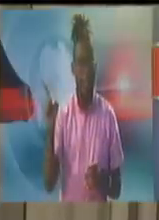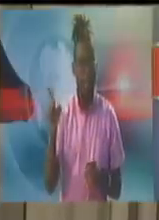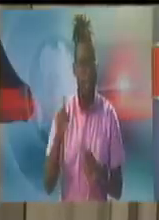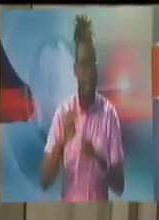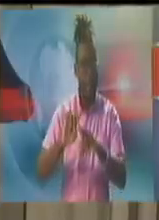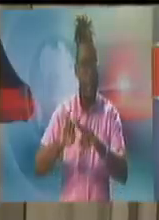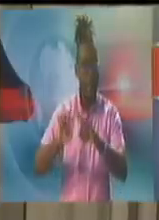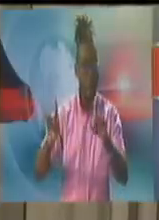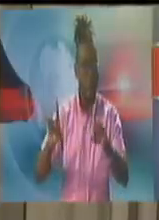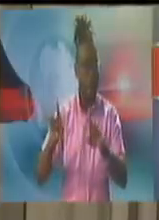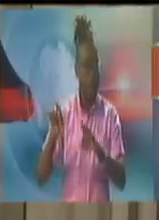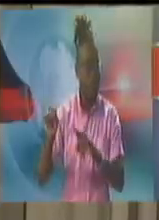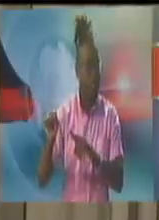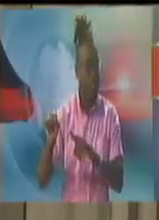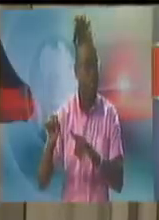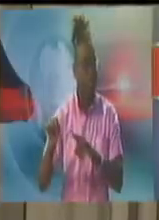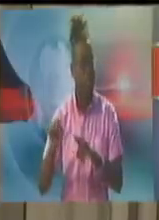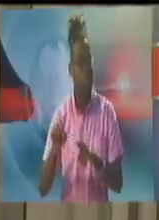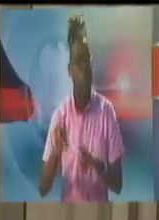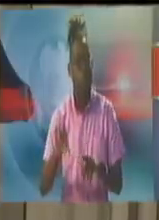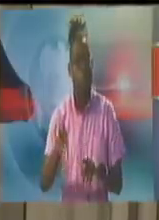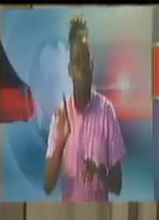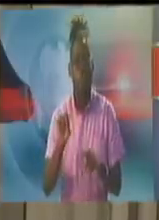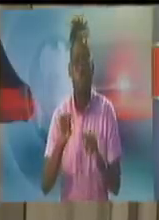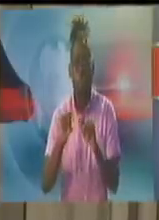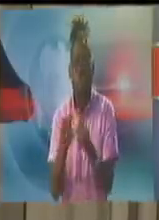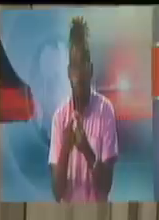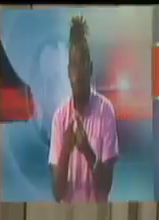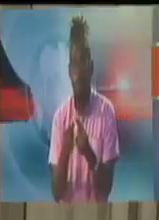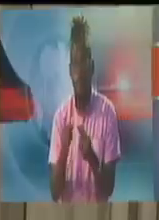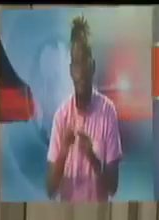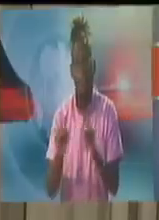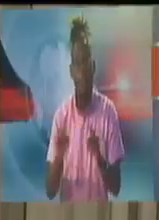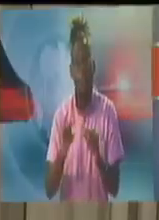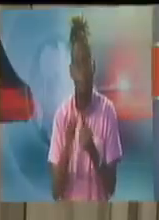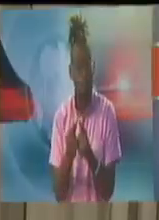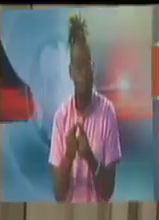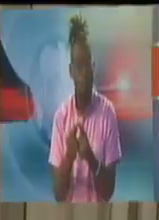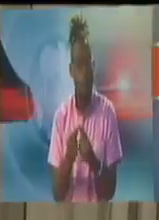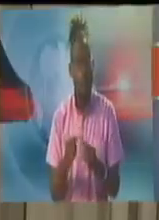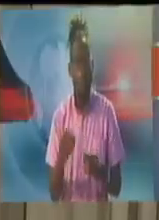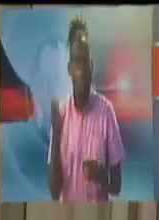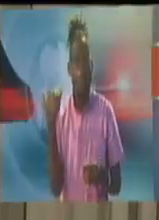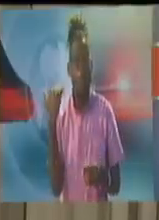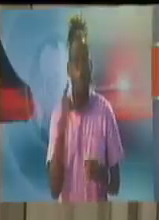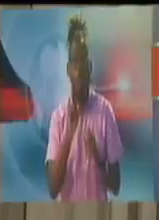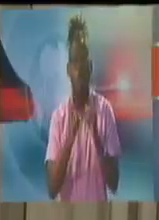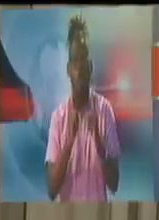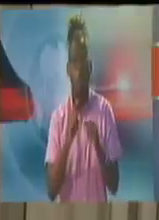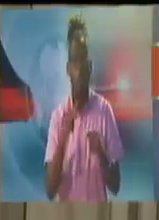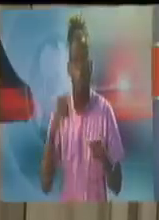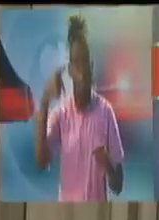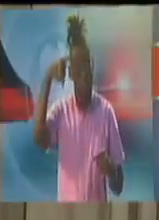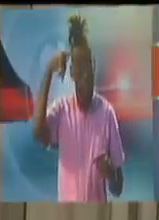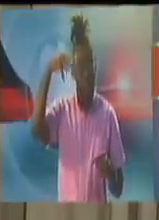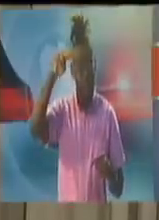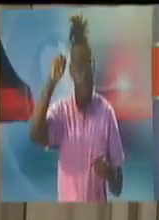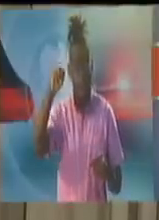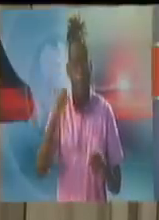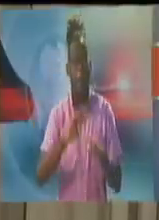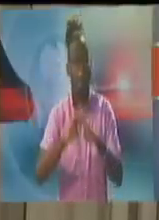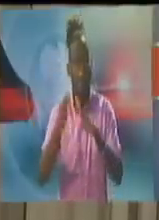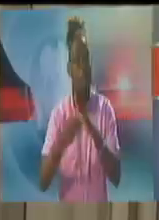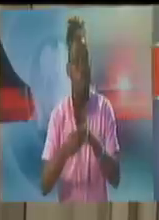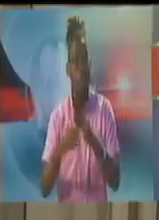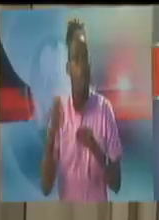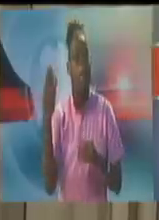arrived in Barbados, I personally had spoken to the Prime Minister of Barbados and her Attorney General on the 23rd of March. And part